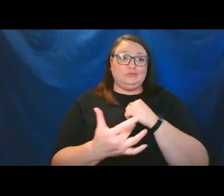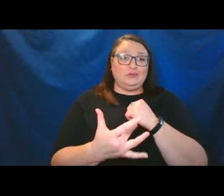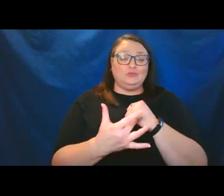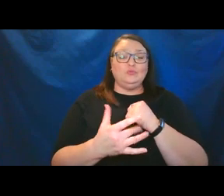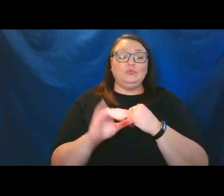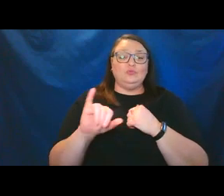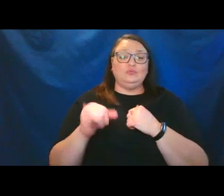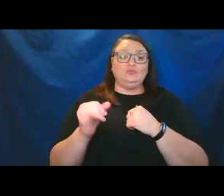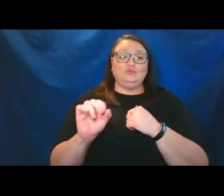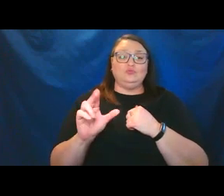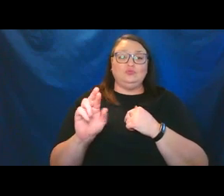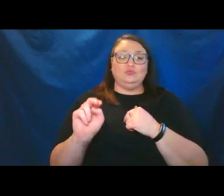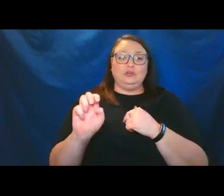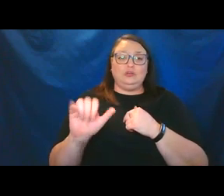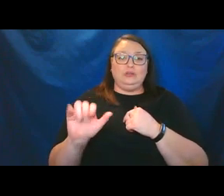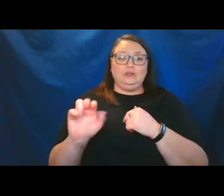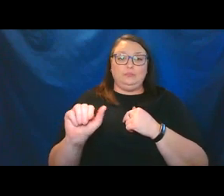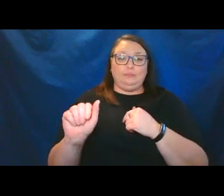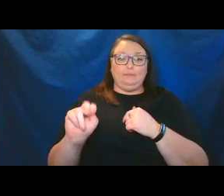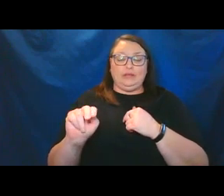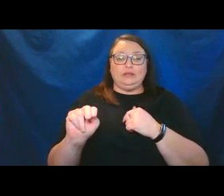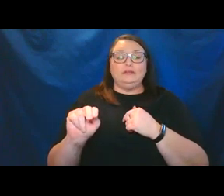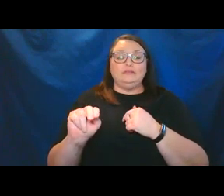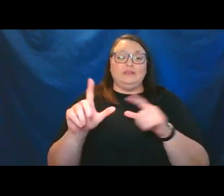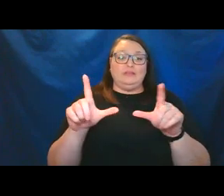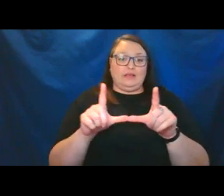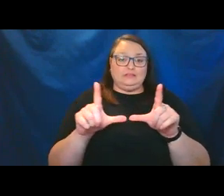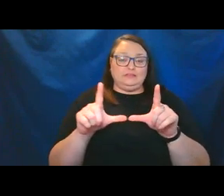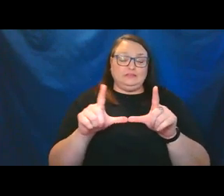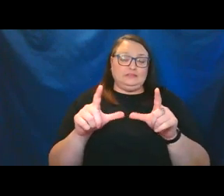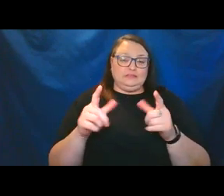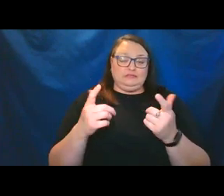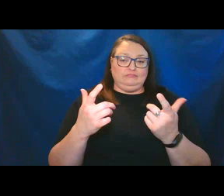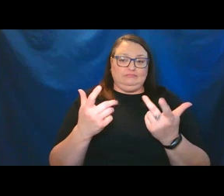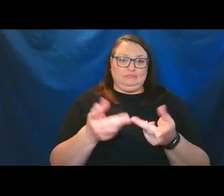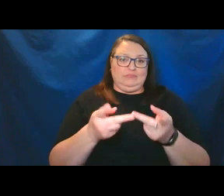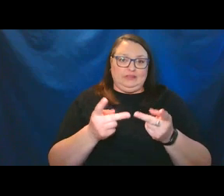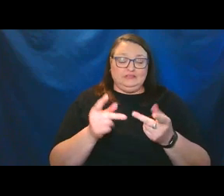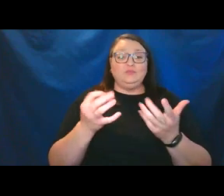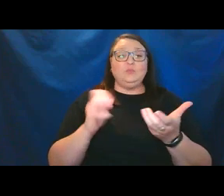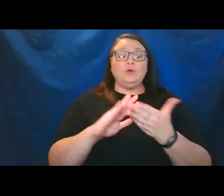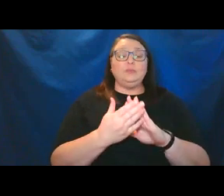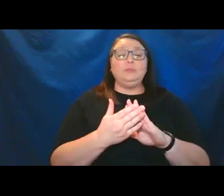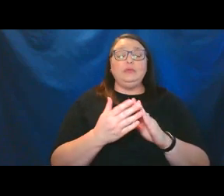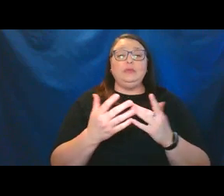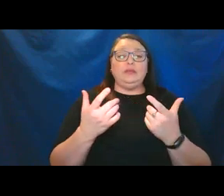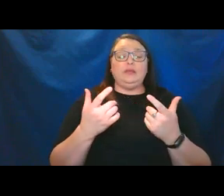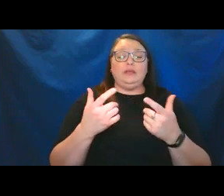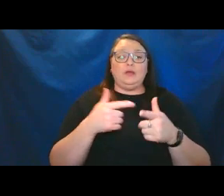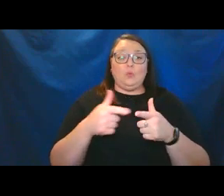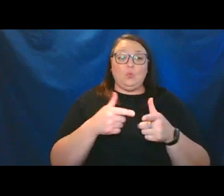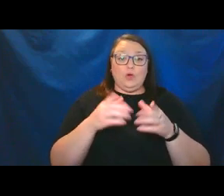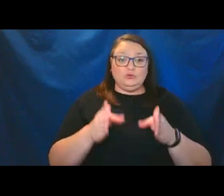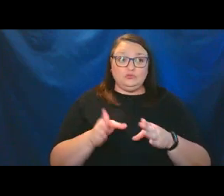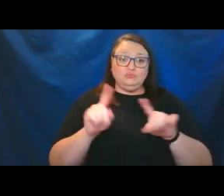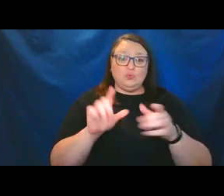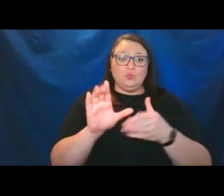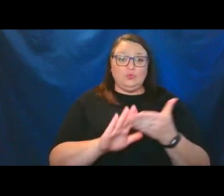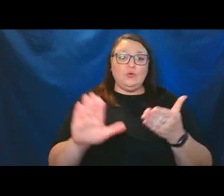entity. If you want to be a licensed welder, for example, in American Samoa, you come to the college, and they run